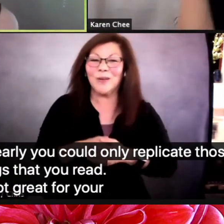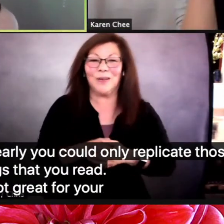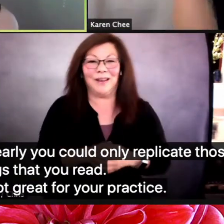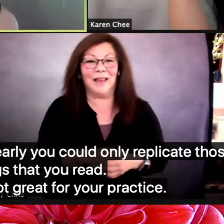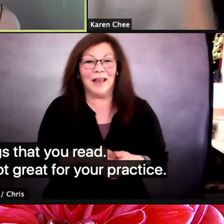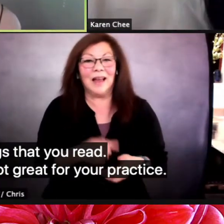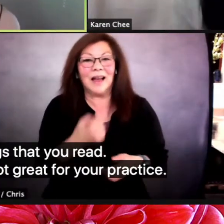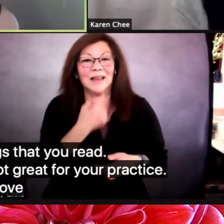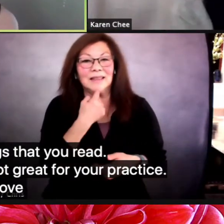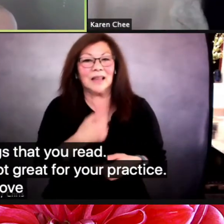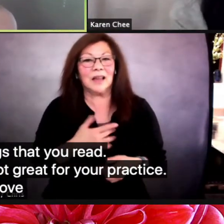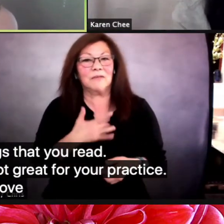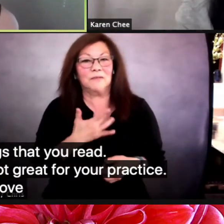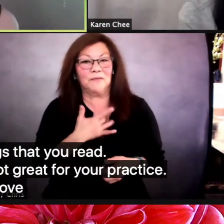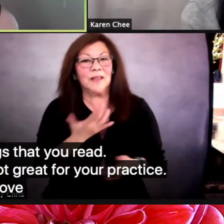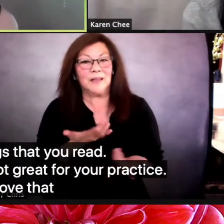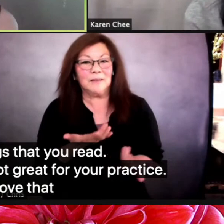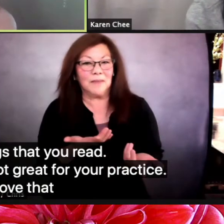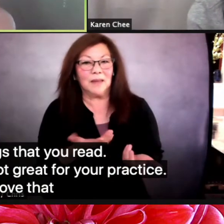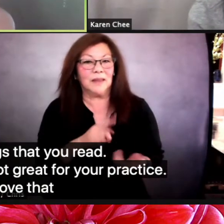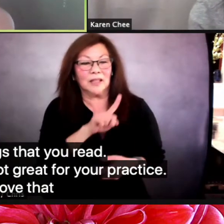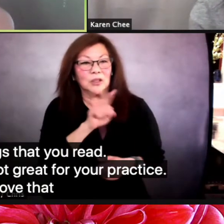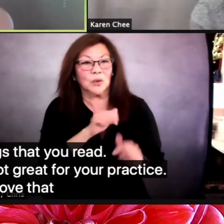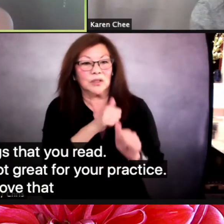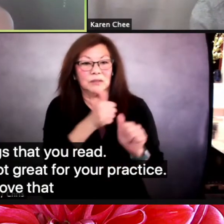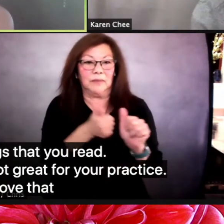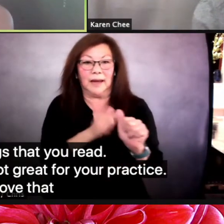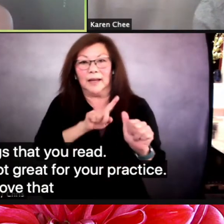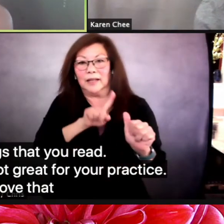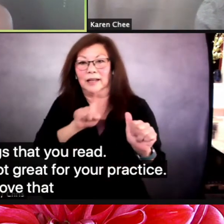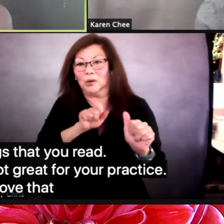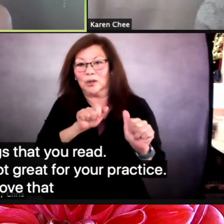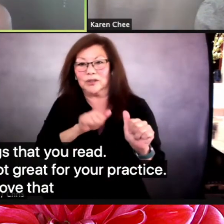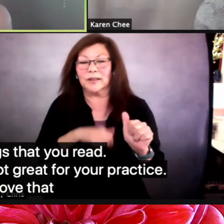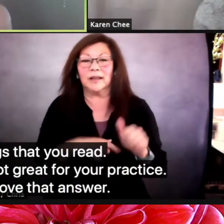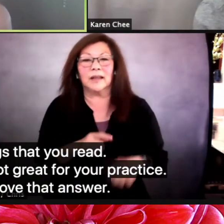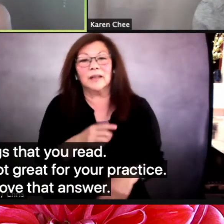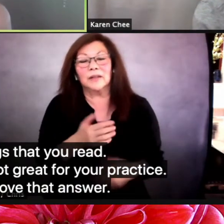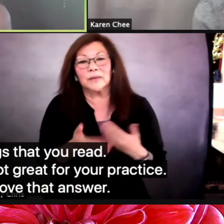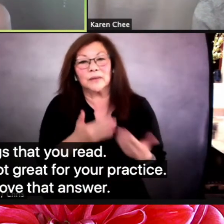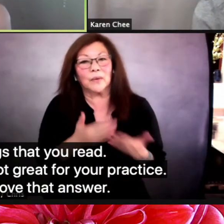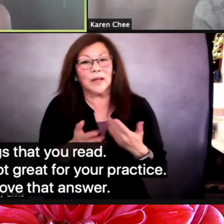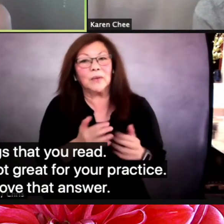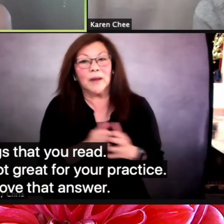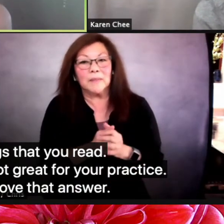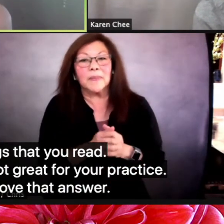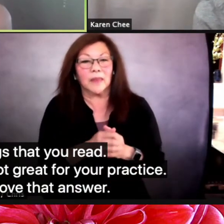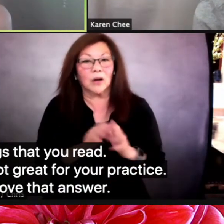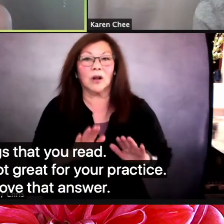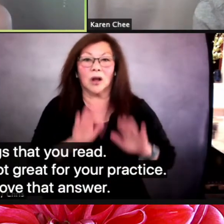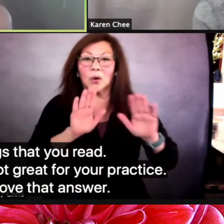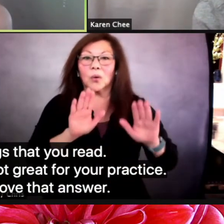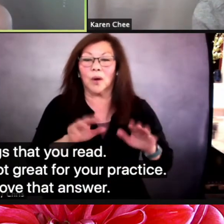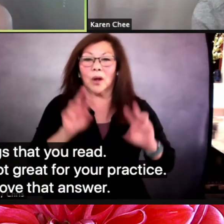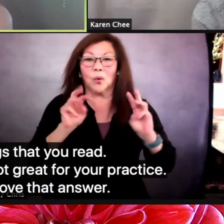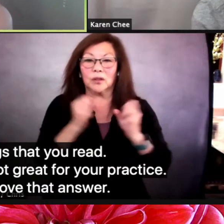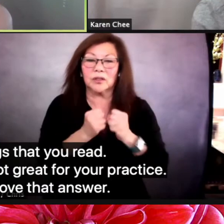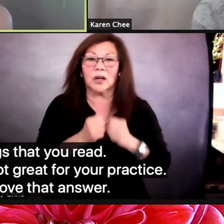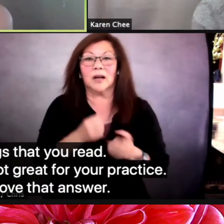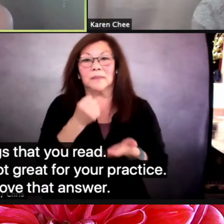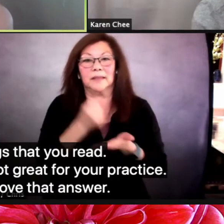say I have a feeling maybe this is like a question behind the question is so there are a lot of like really great workshops and scholarships,